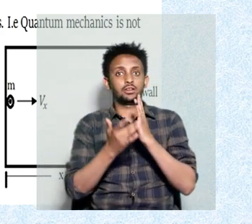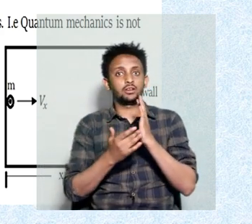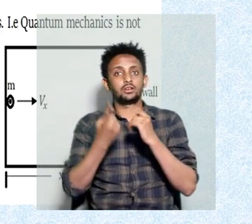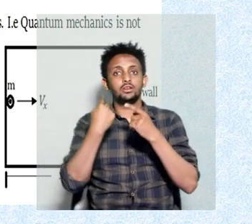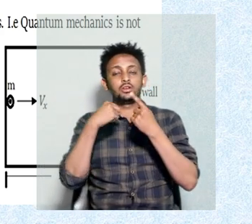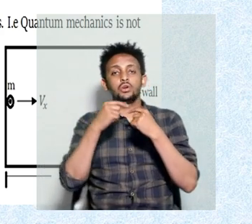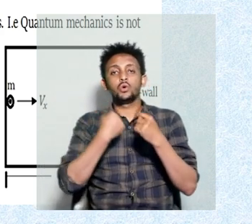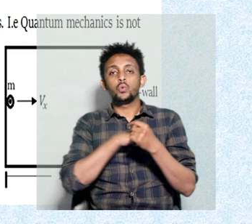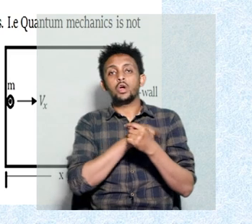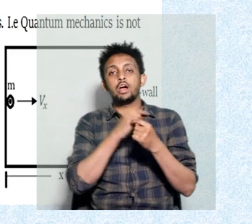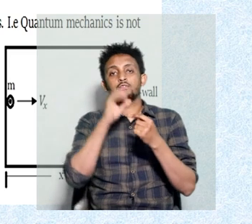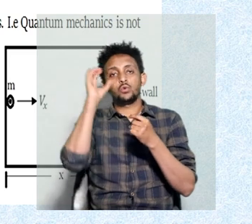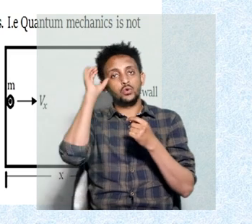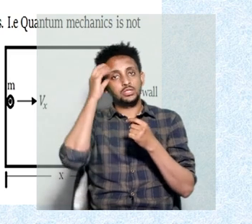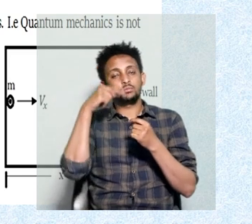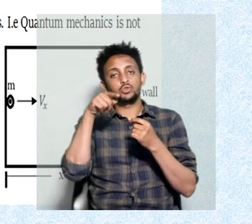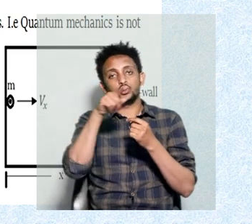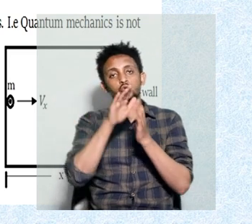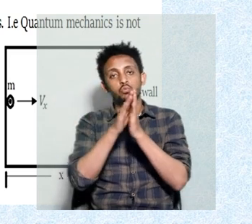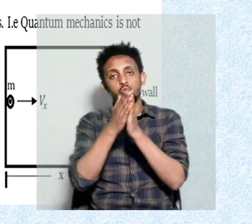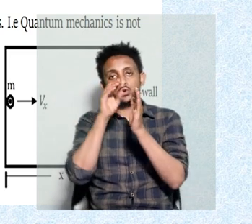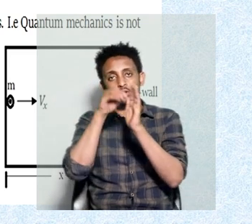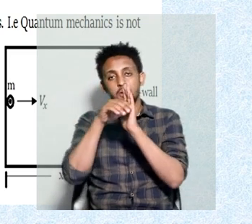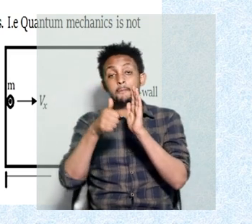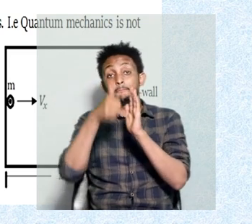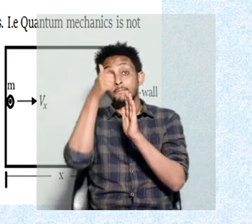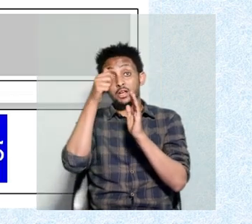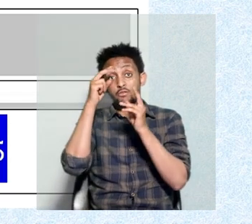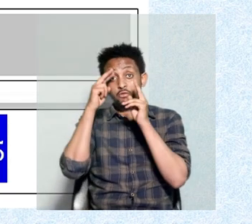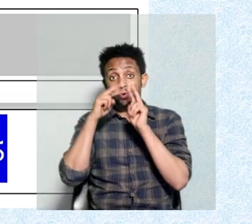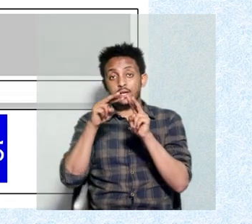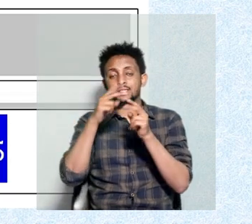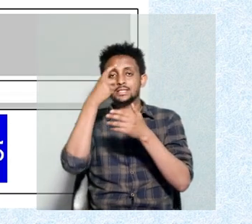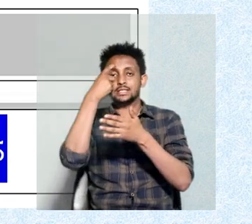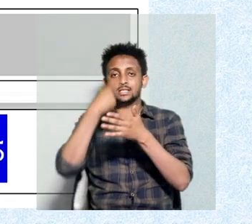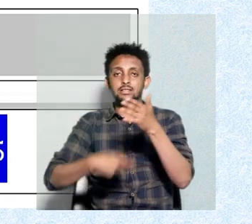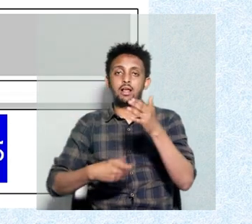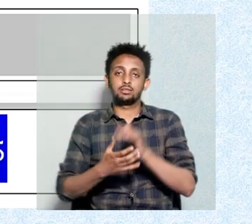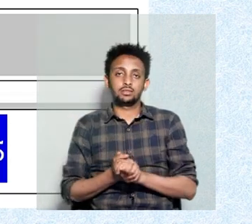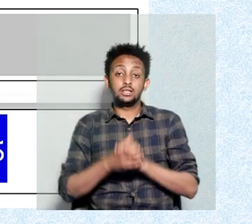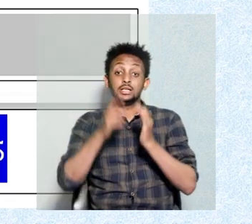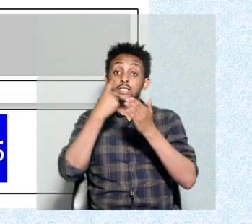have this concept on your books, but mainly focus on the result.